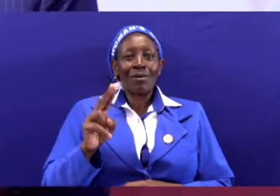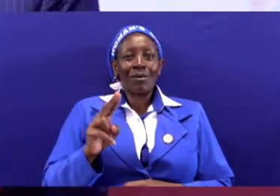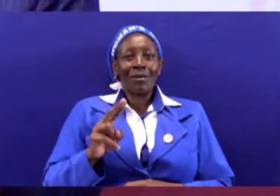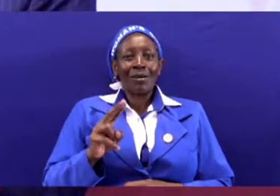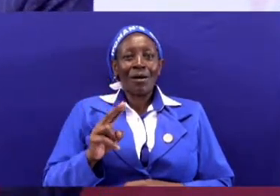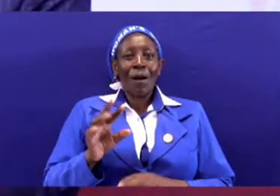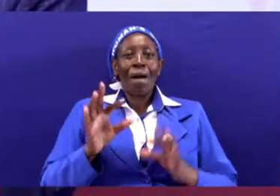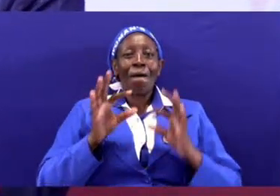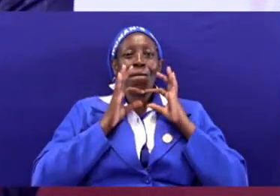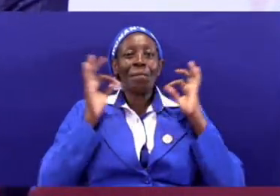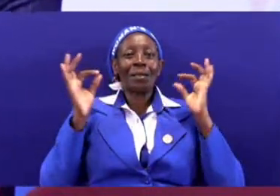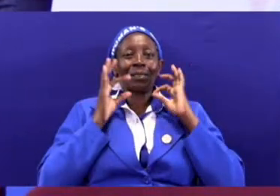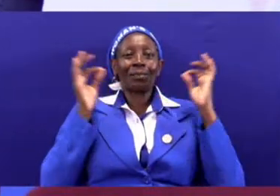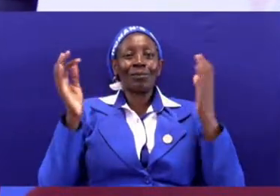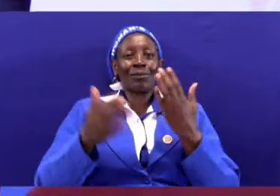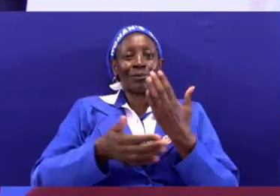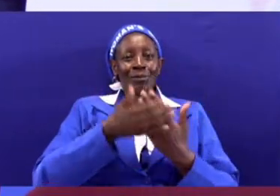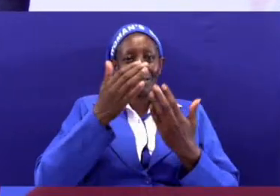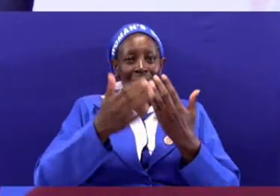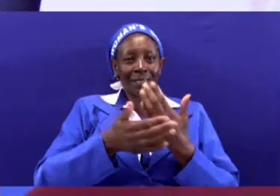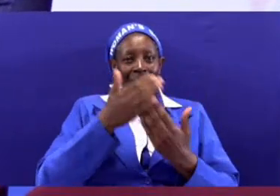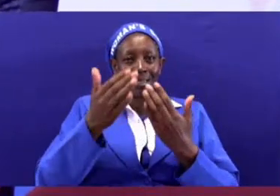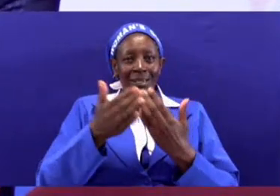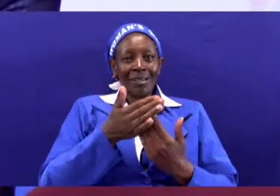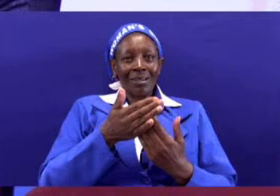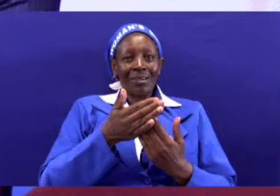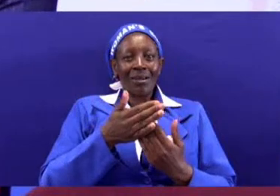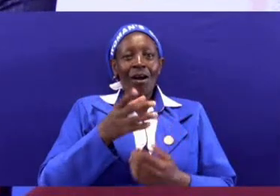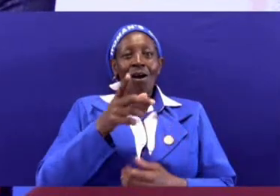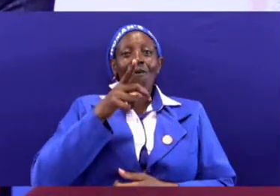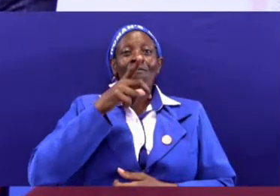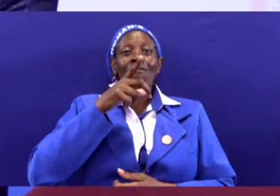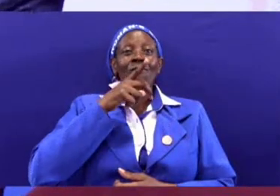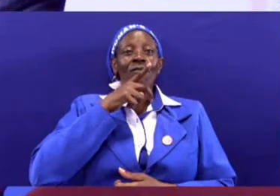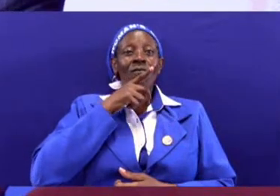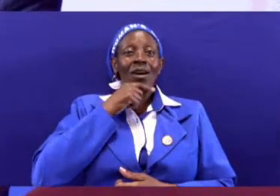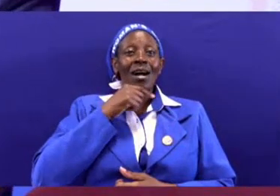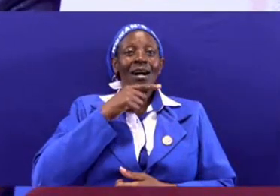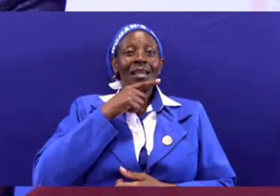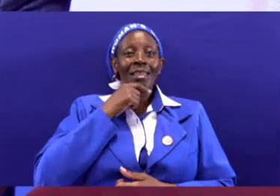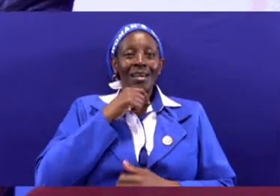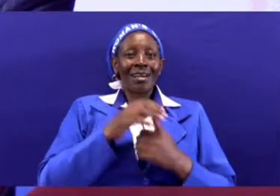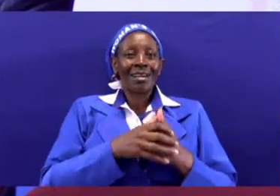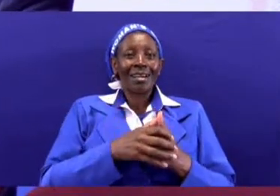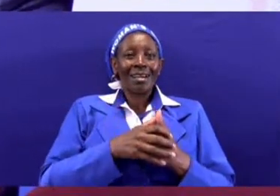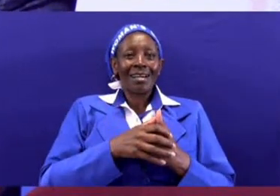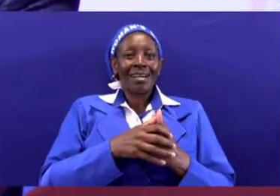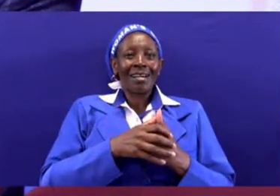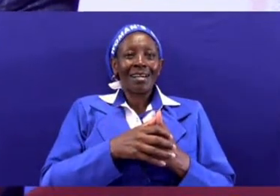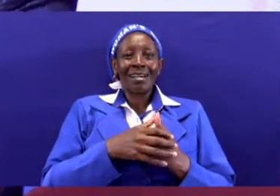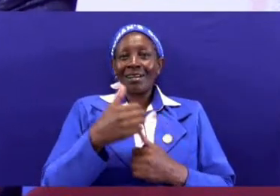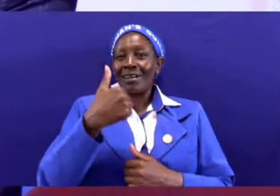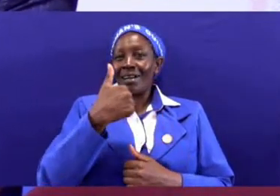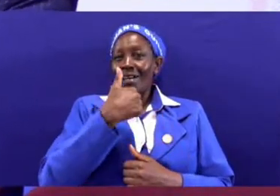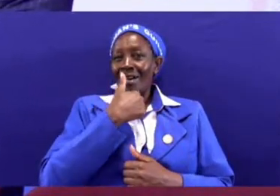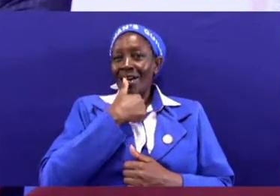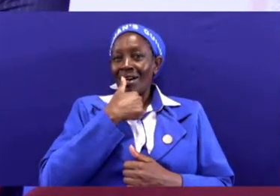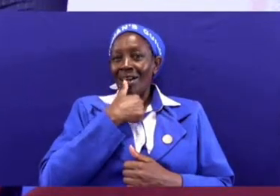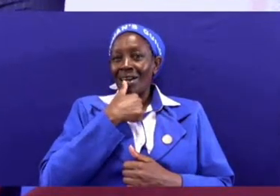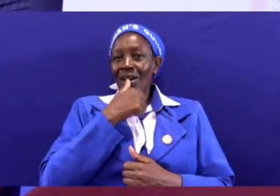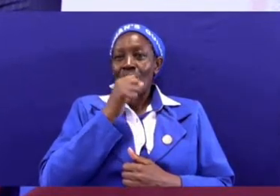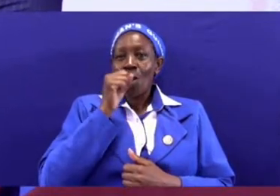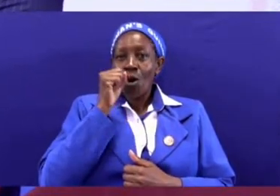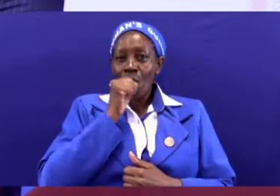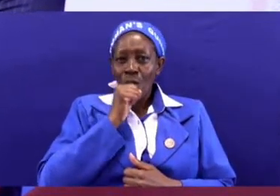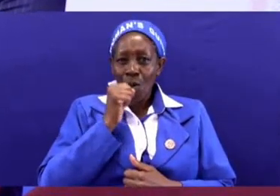care, I learned that our Father in God actually was the one who began taking communion to the old people who would not come to